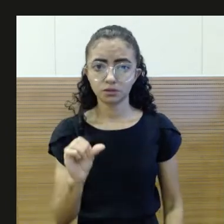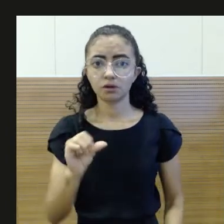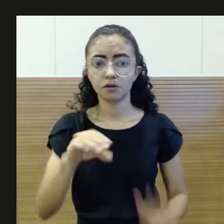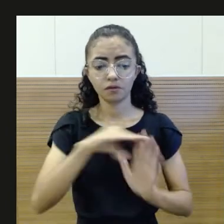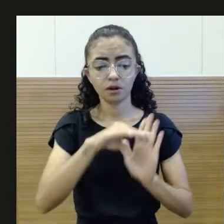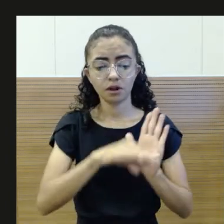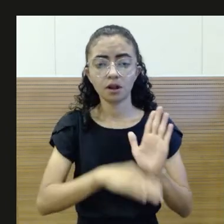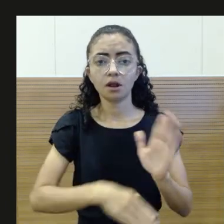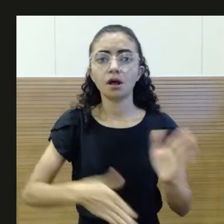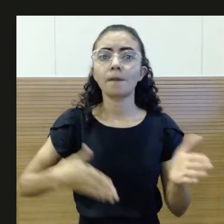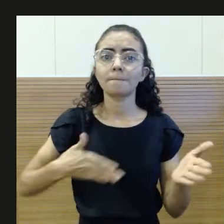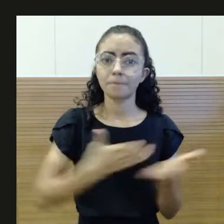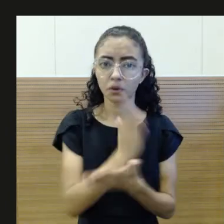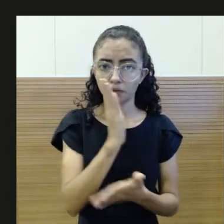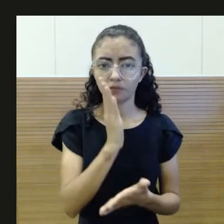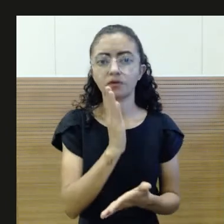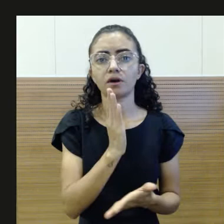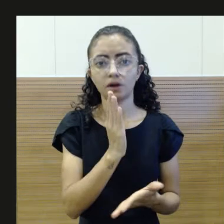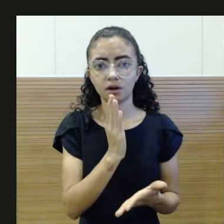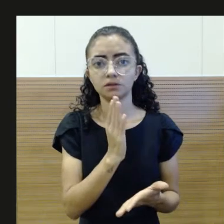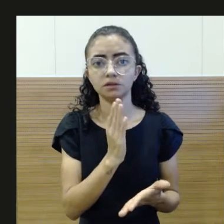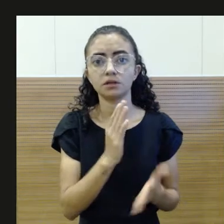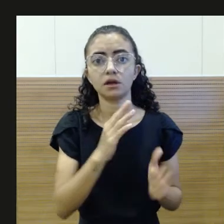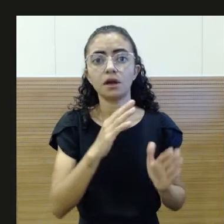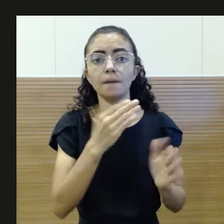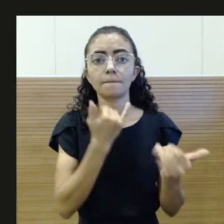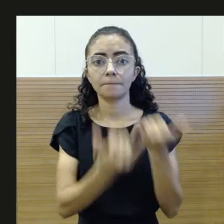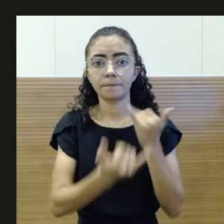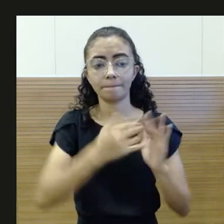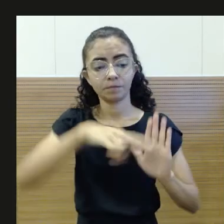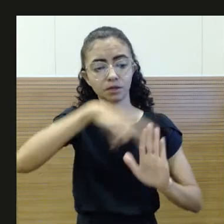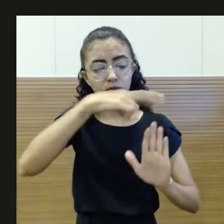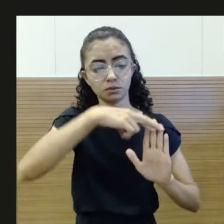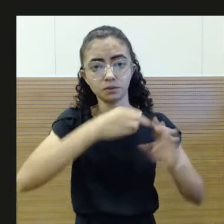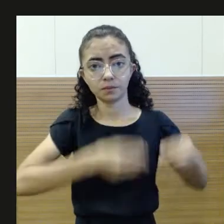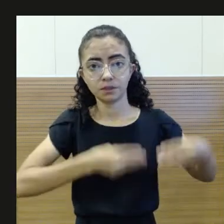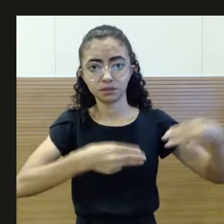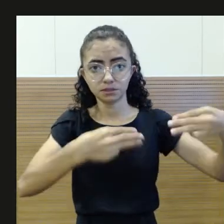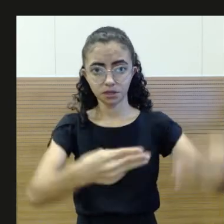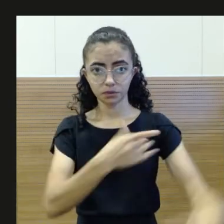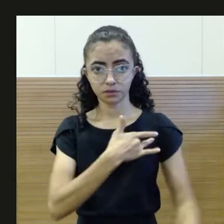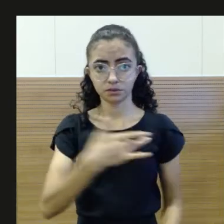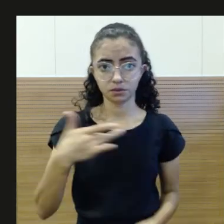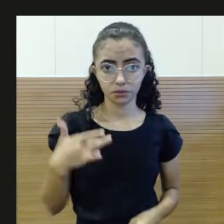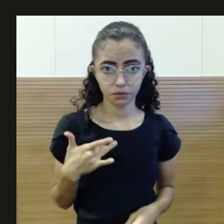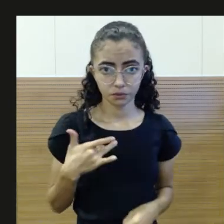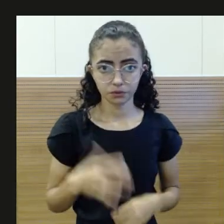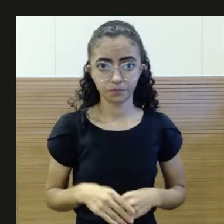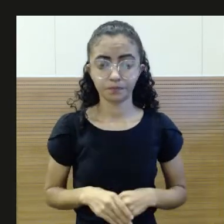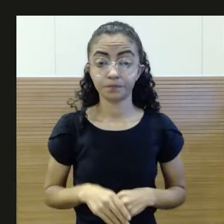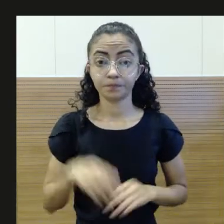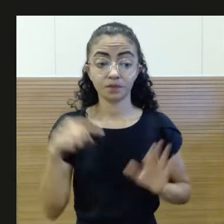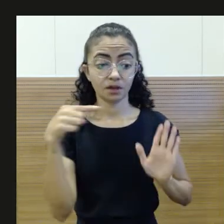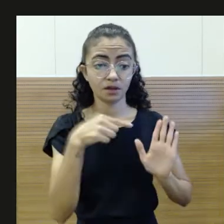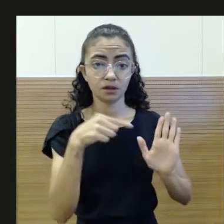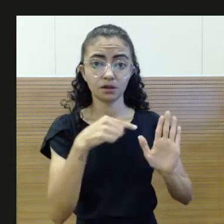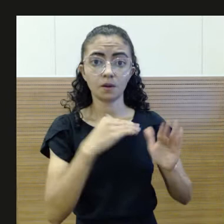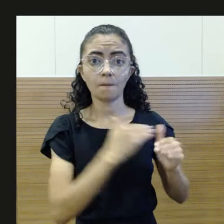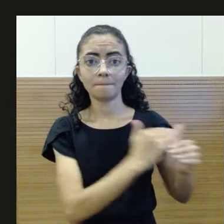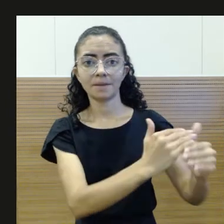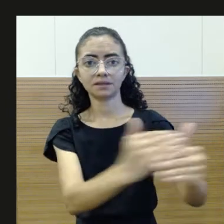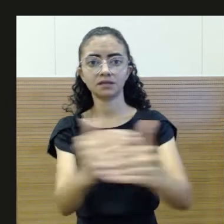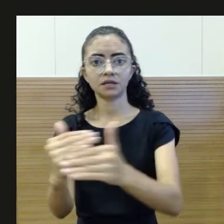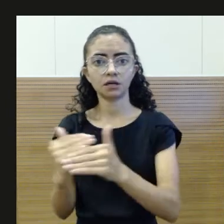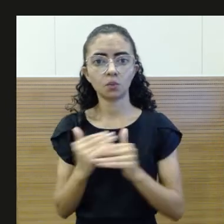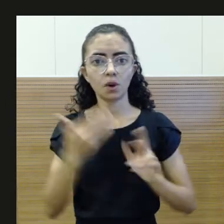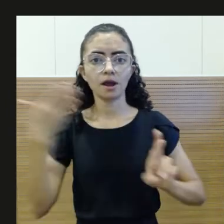on to all food groups, and I'd like to remark that at these moments they're not based on the